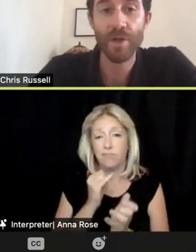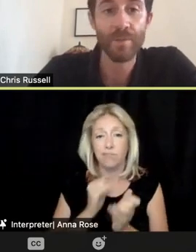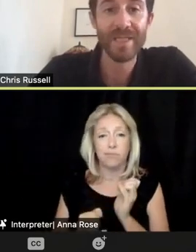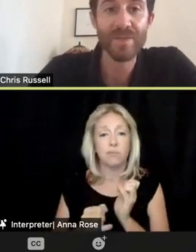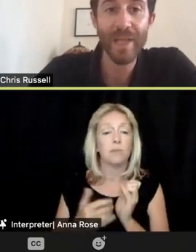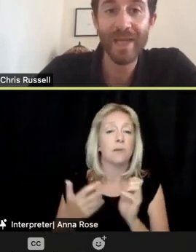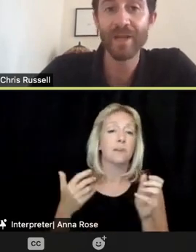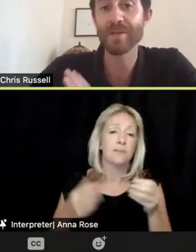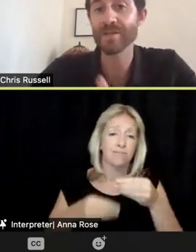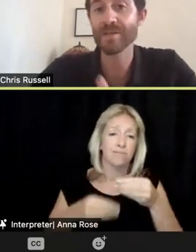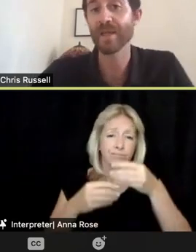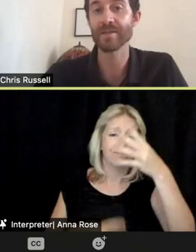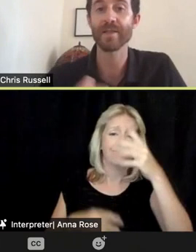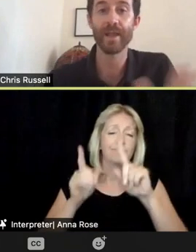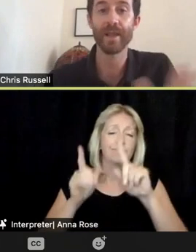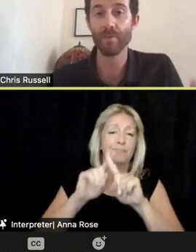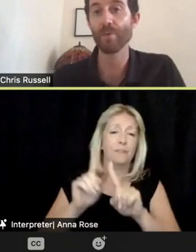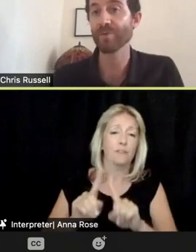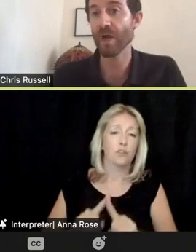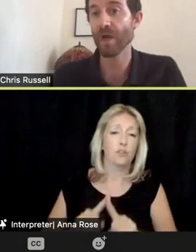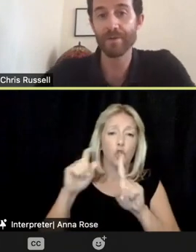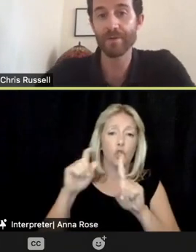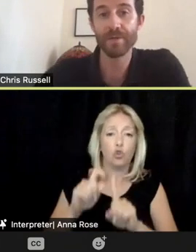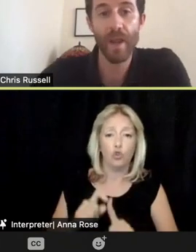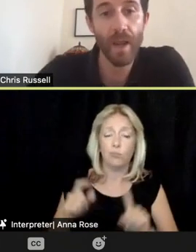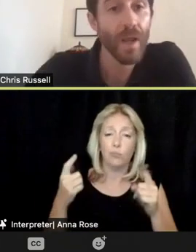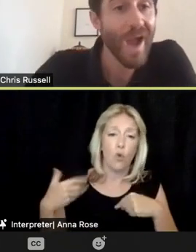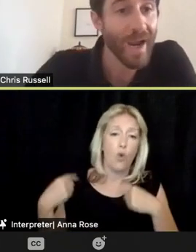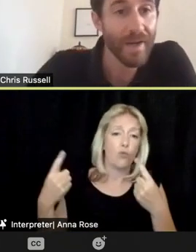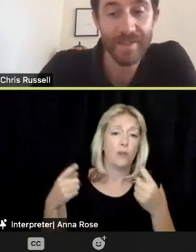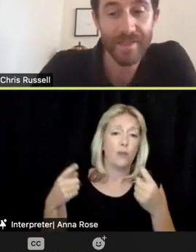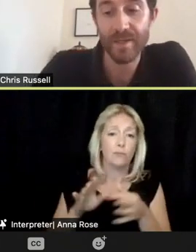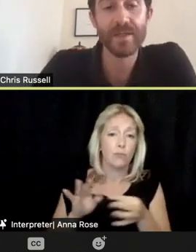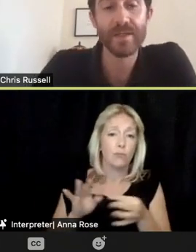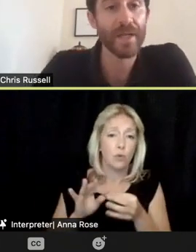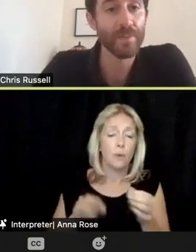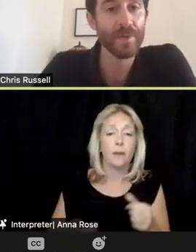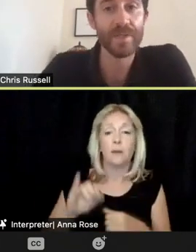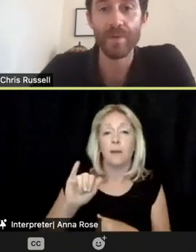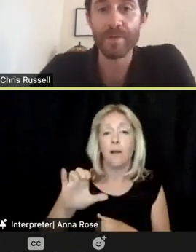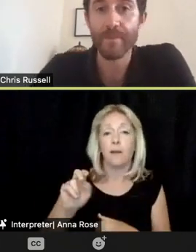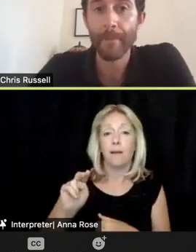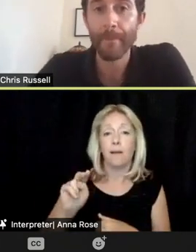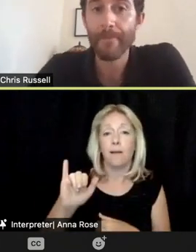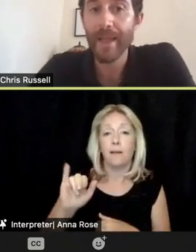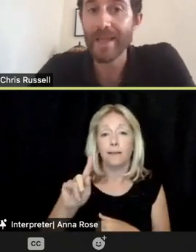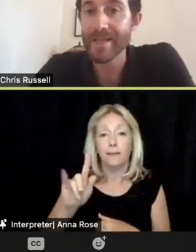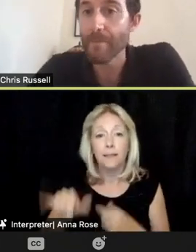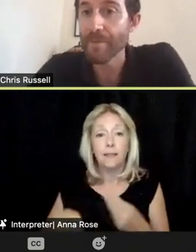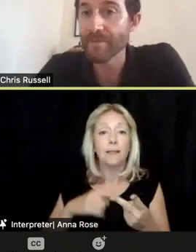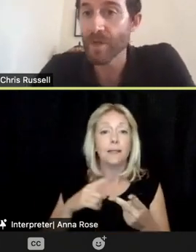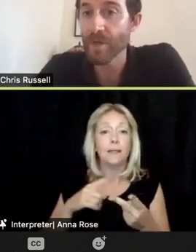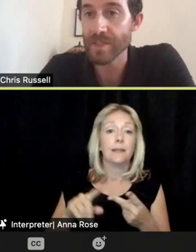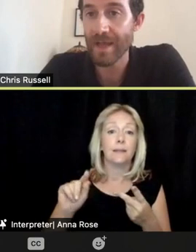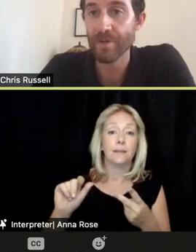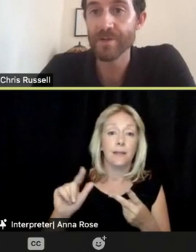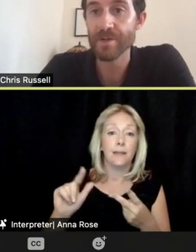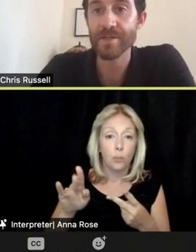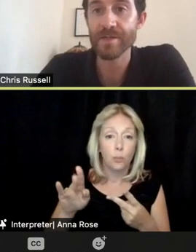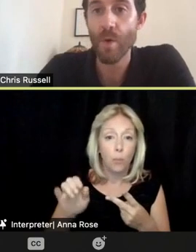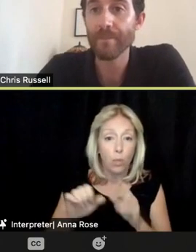of all the terms explaining all these things like what we've talked about today, iconicity, tangible symbols, examples of